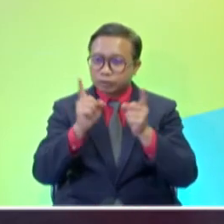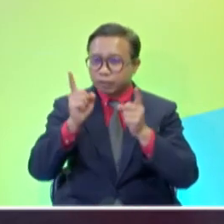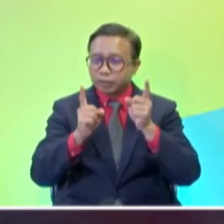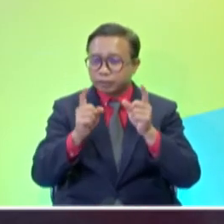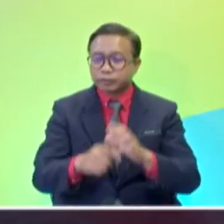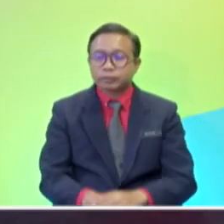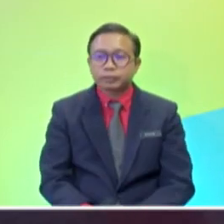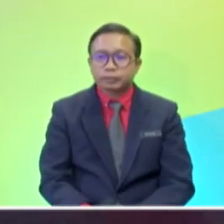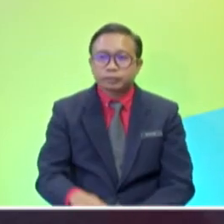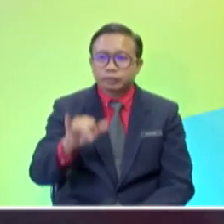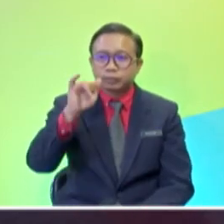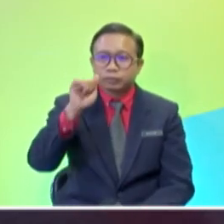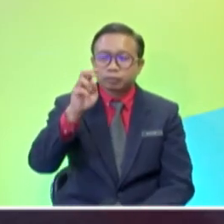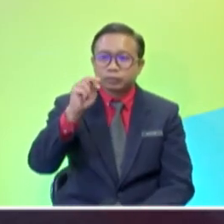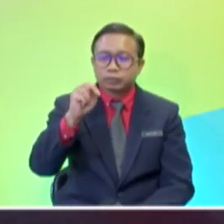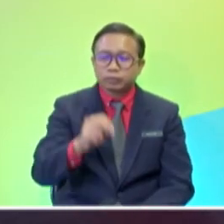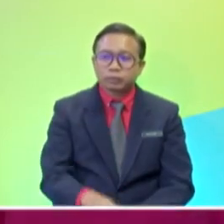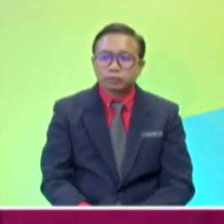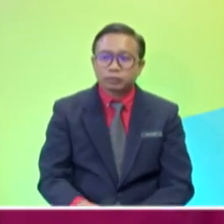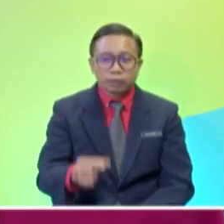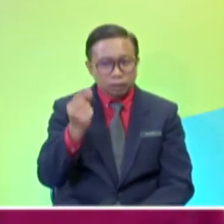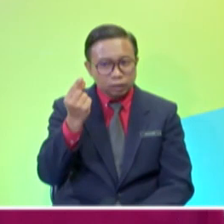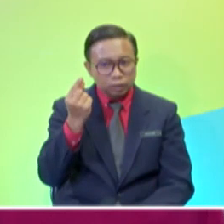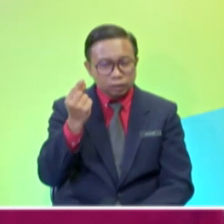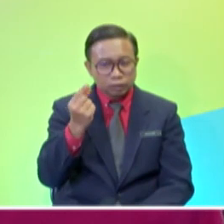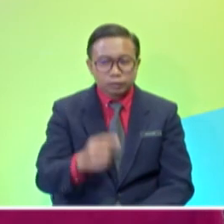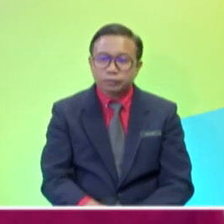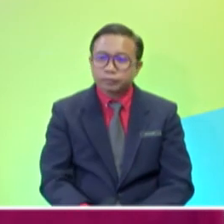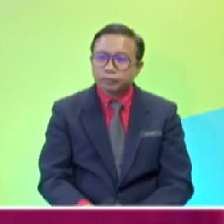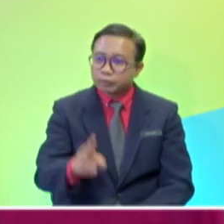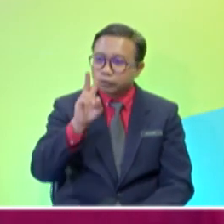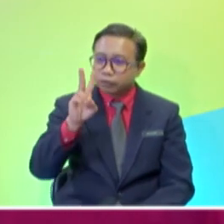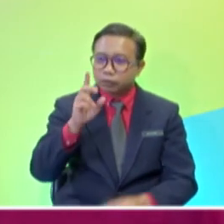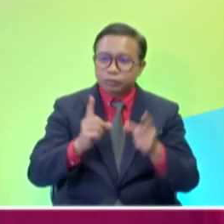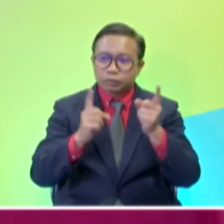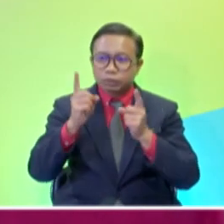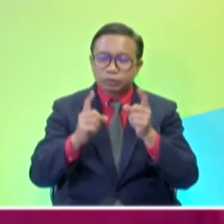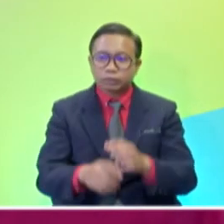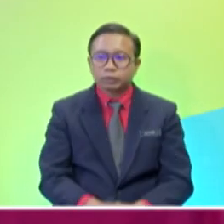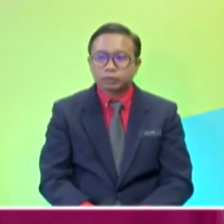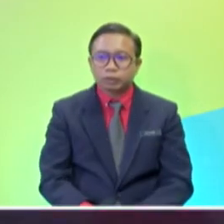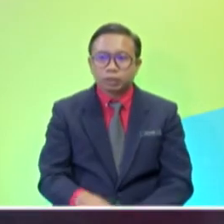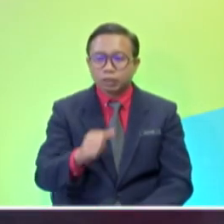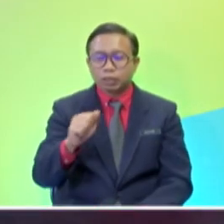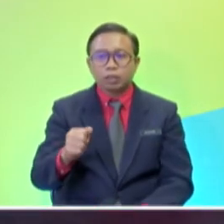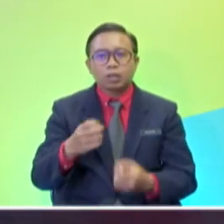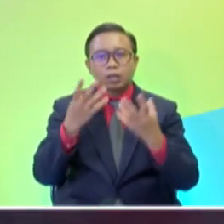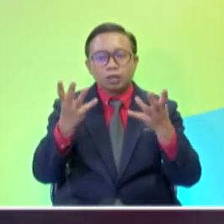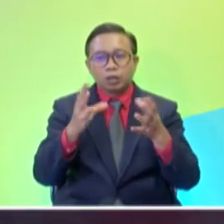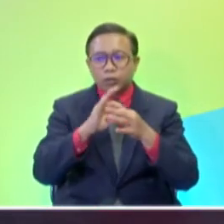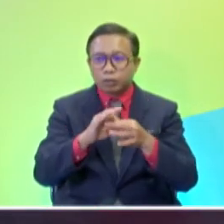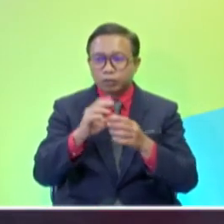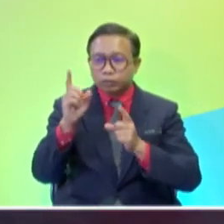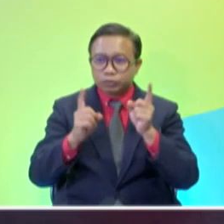Okay. But for Ian, because he needed a little bit of my help, 2 stars. I think he Okay. already has a lot of stars, so 1